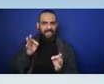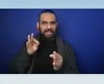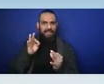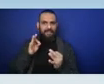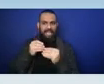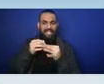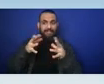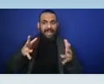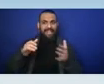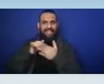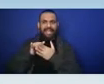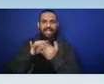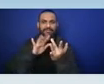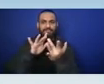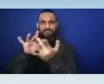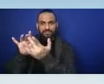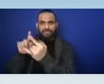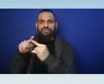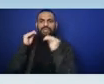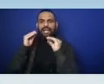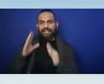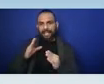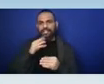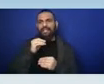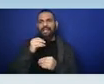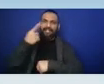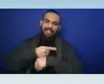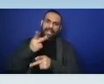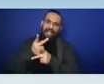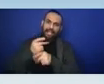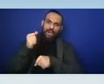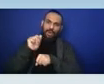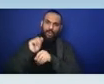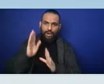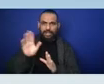you are eligible for the vaccine. So go ahead and register